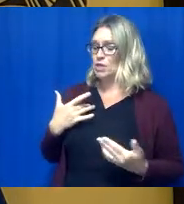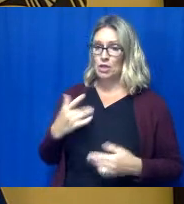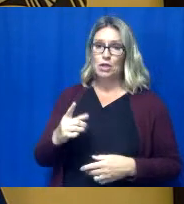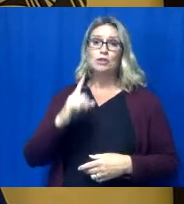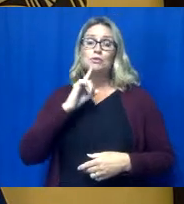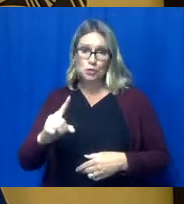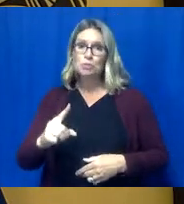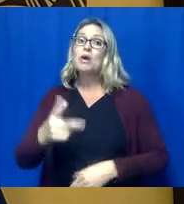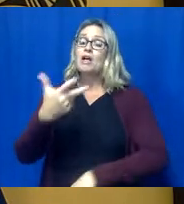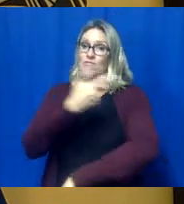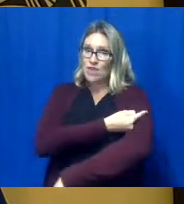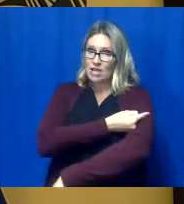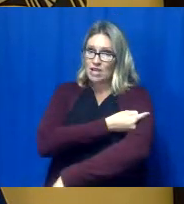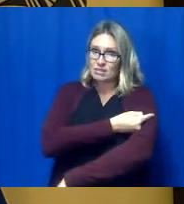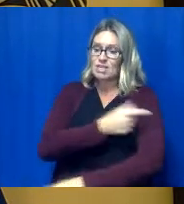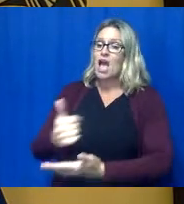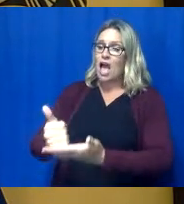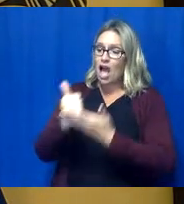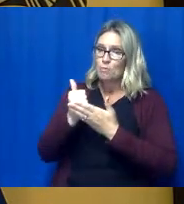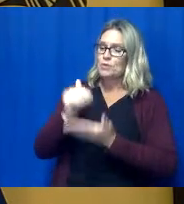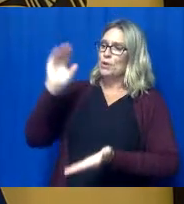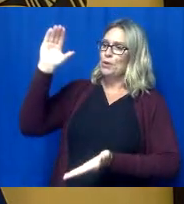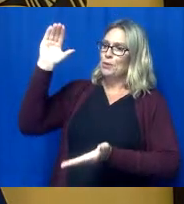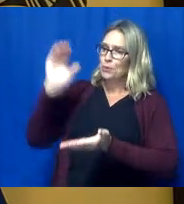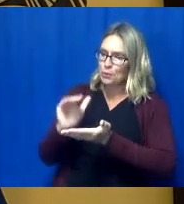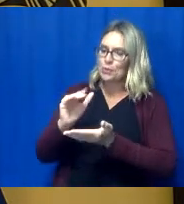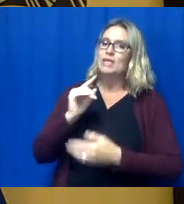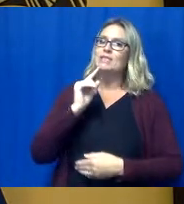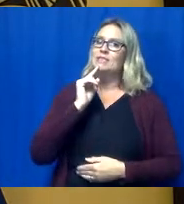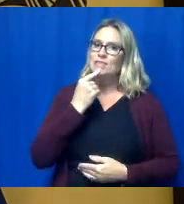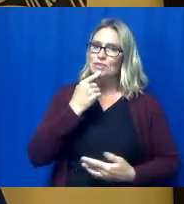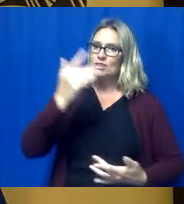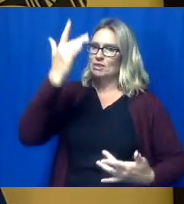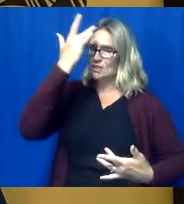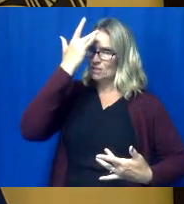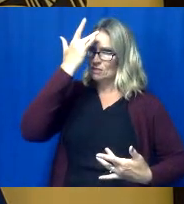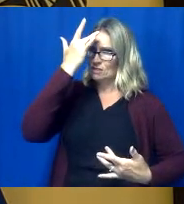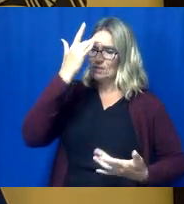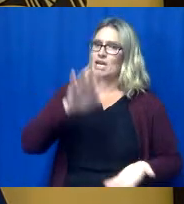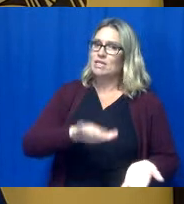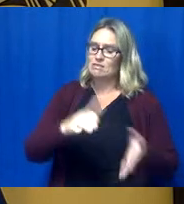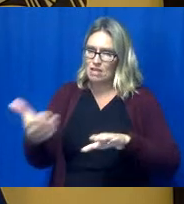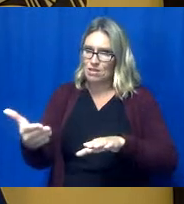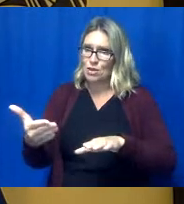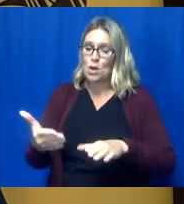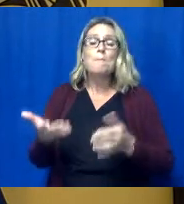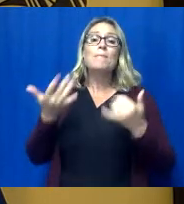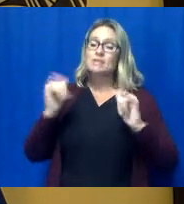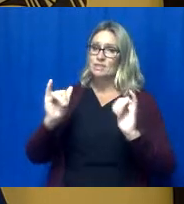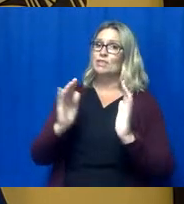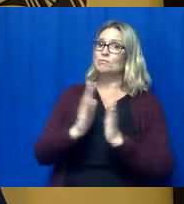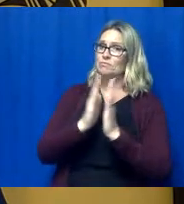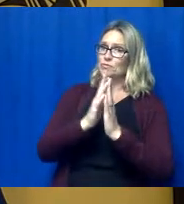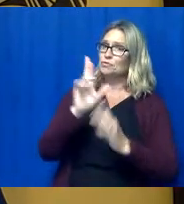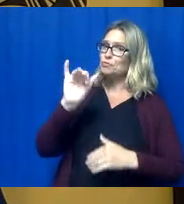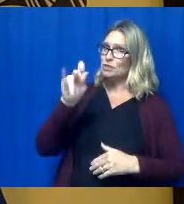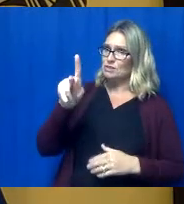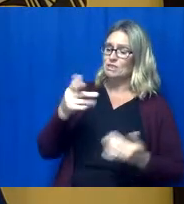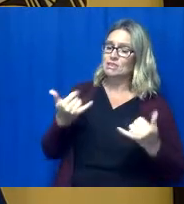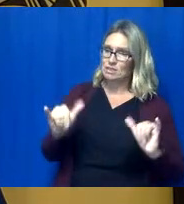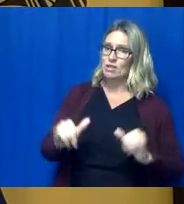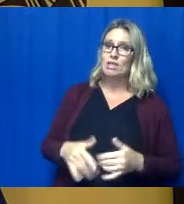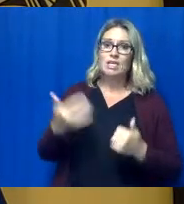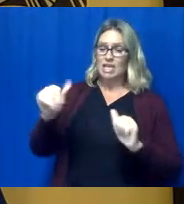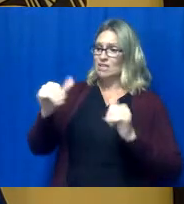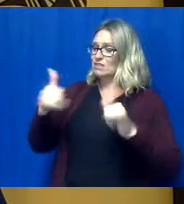vaccination does significantly reduce the risk of severe illness, hospitalization, and death, but the risk is still there. You can still catch